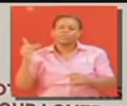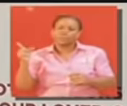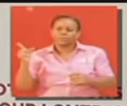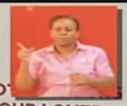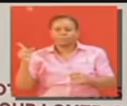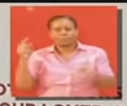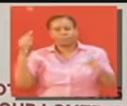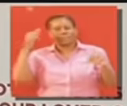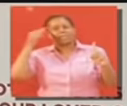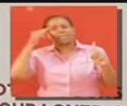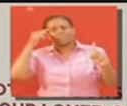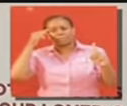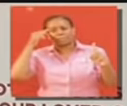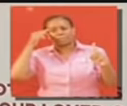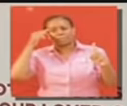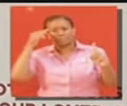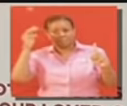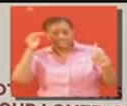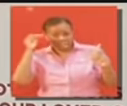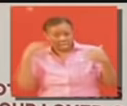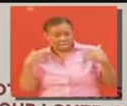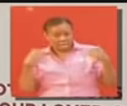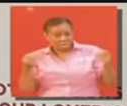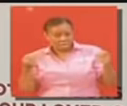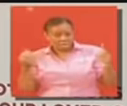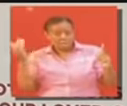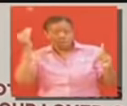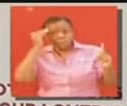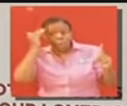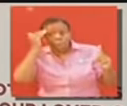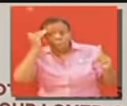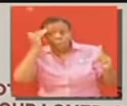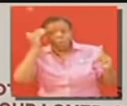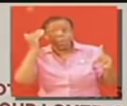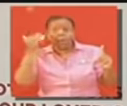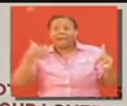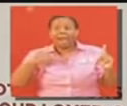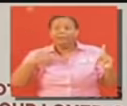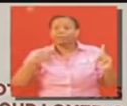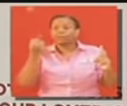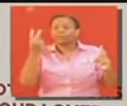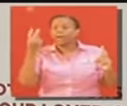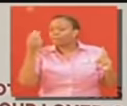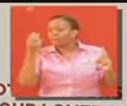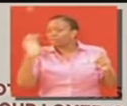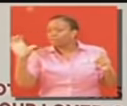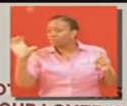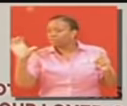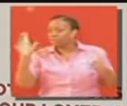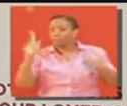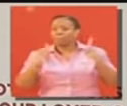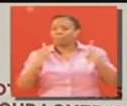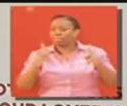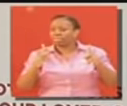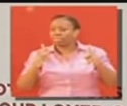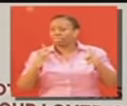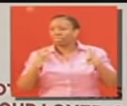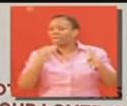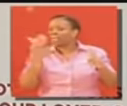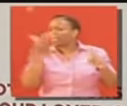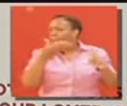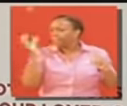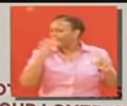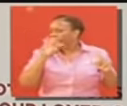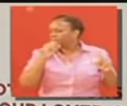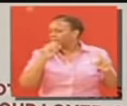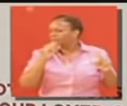are not seeing in one particular graphic, it means that you're aware of the cases, so they're not missing. We have a full count of all the cases that